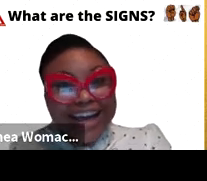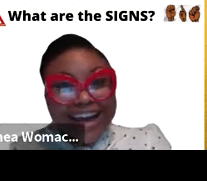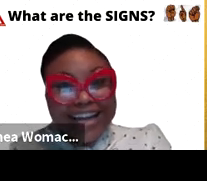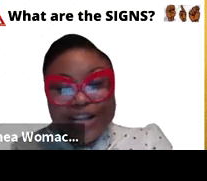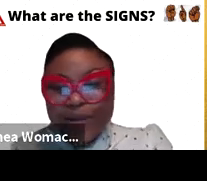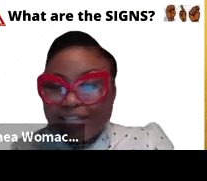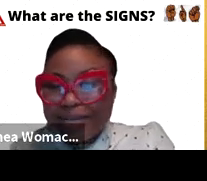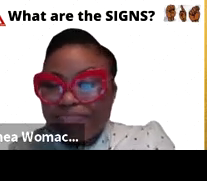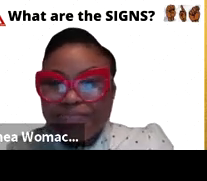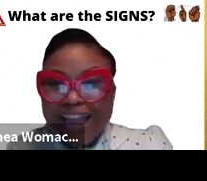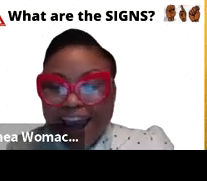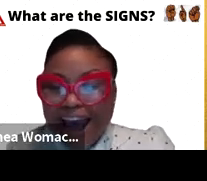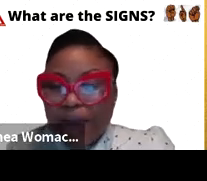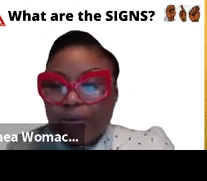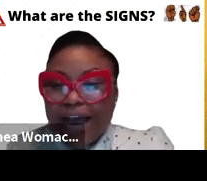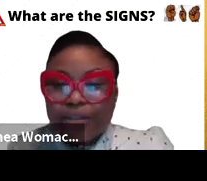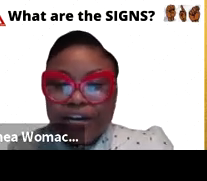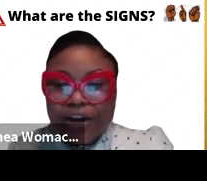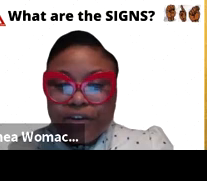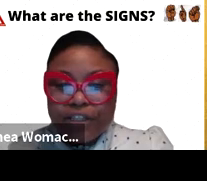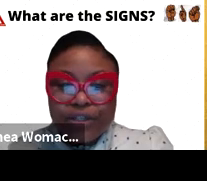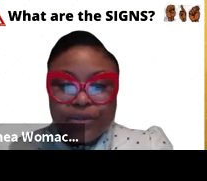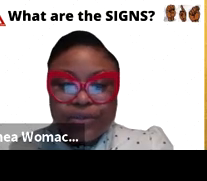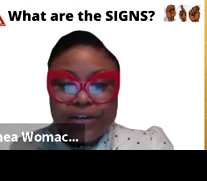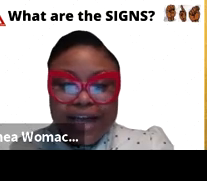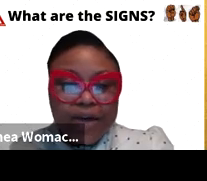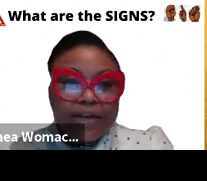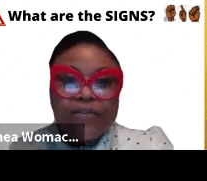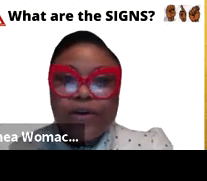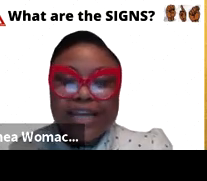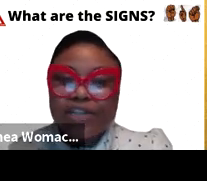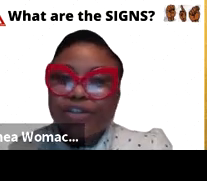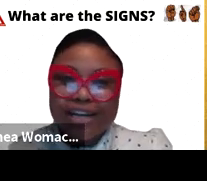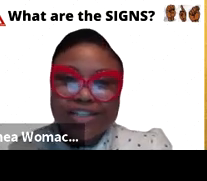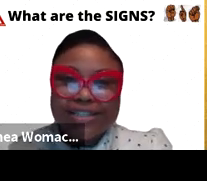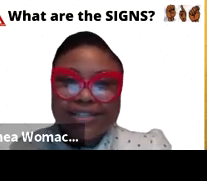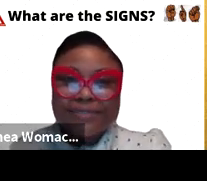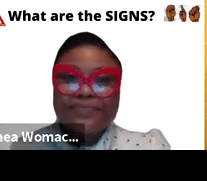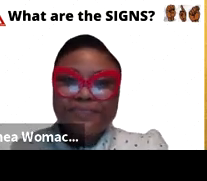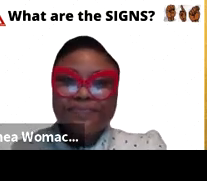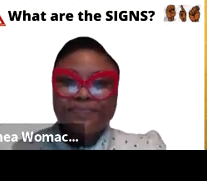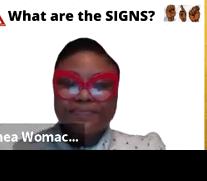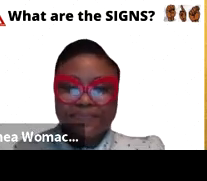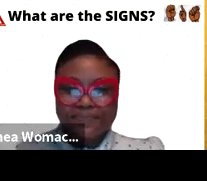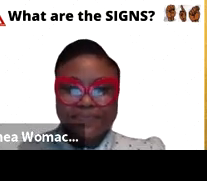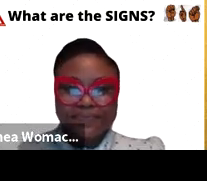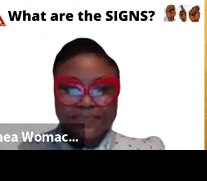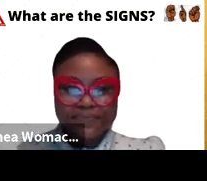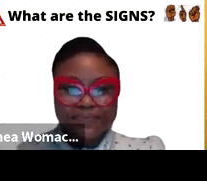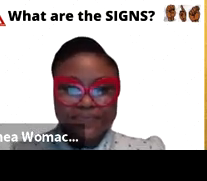hand signs closely. I will now turn it over to Sora Lowry for the introductions.